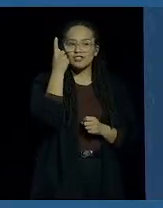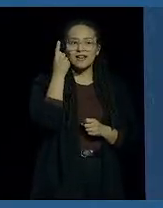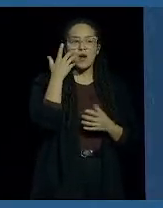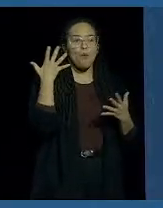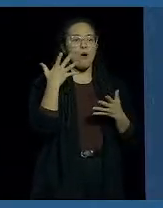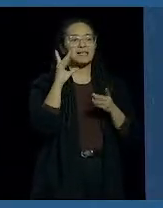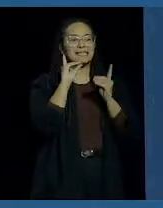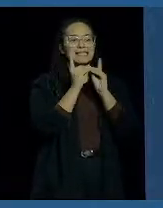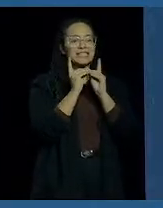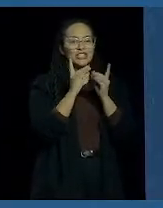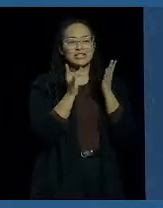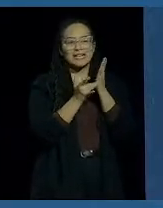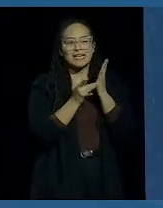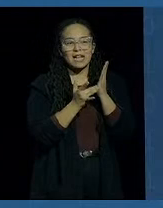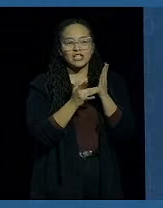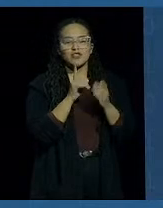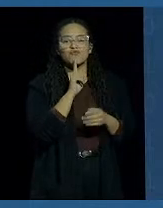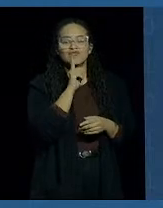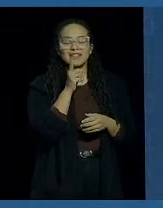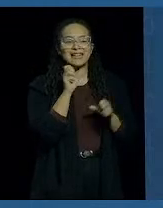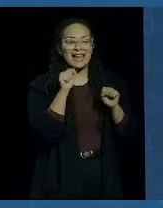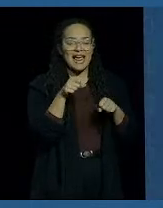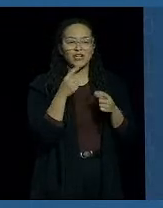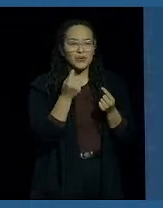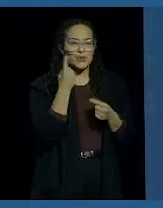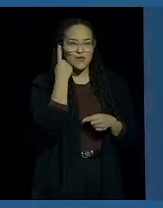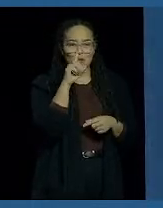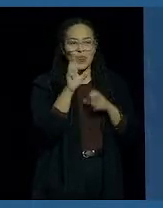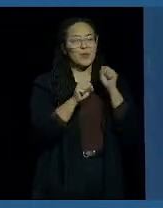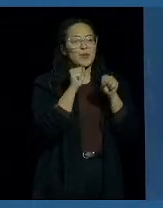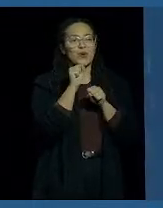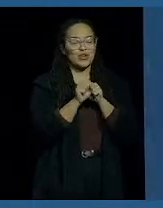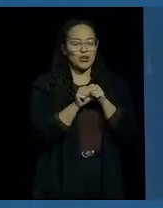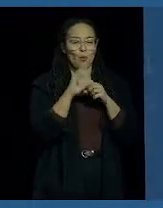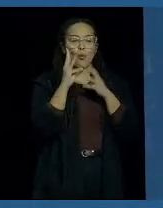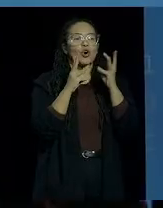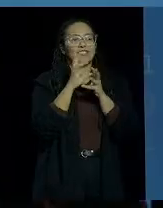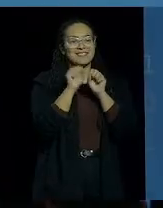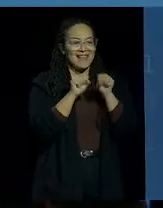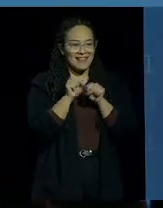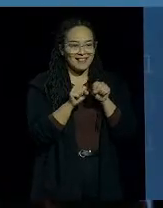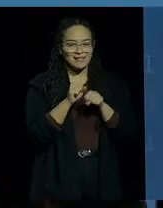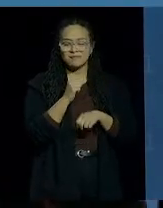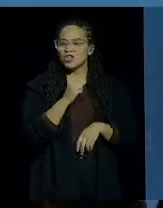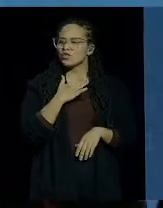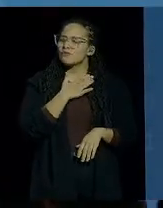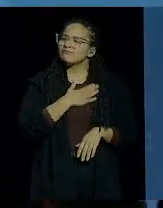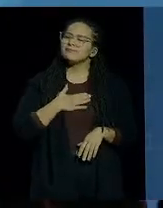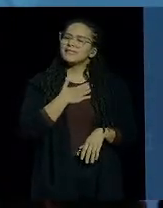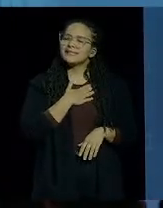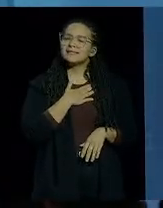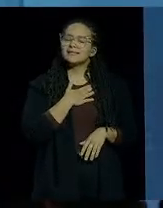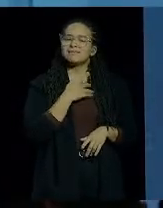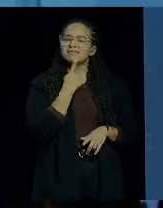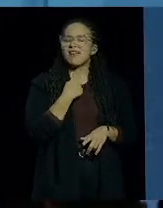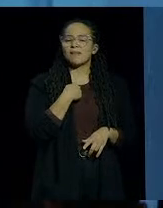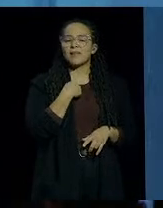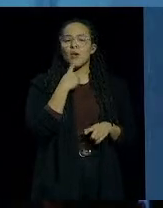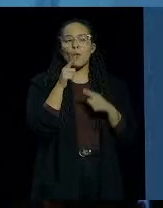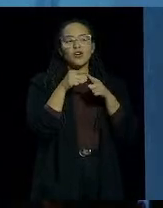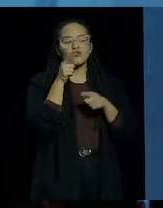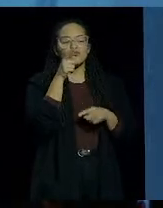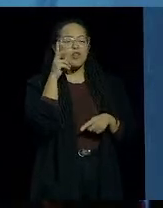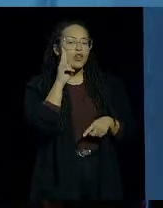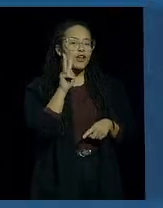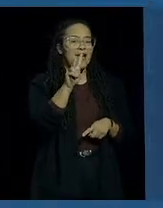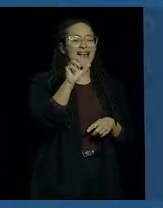digital technologies really can do for the world of cycling. So Danny, when you look ahead into the future, let's say 10